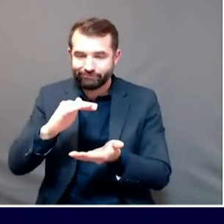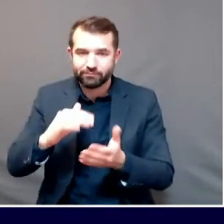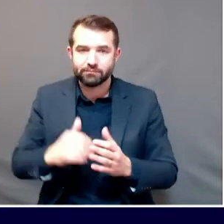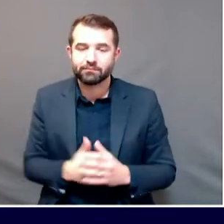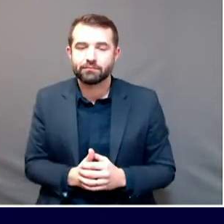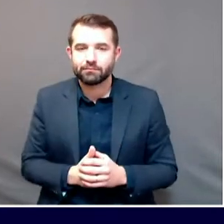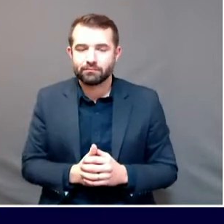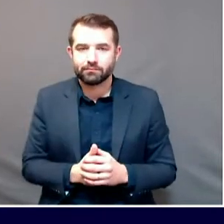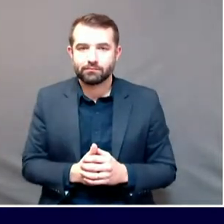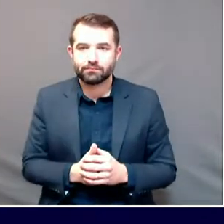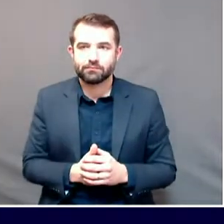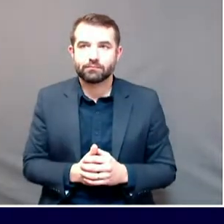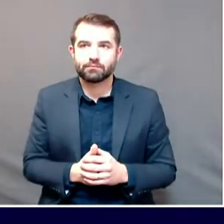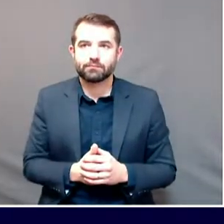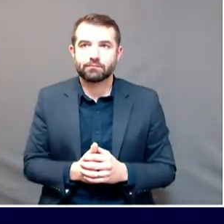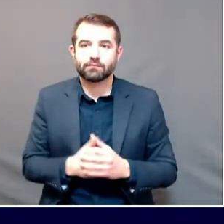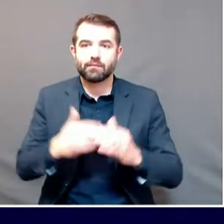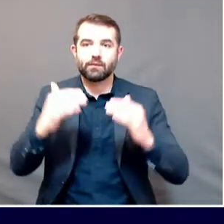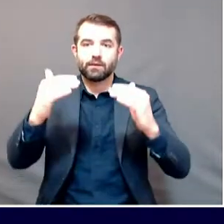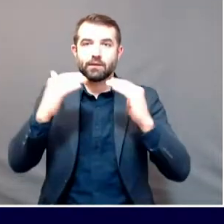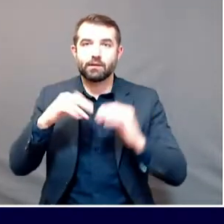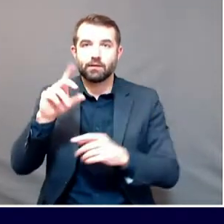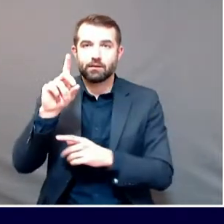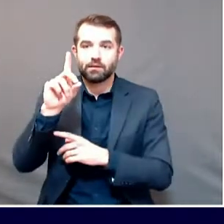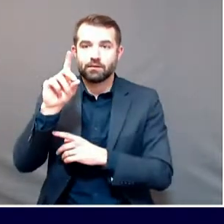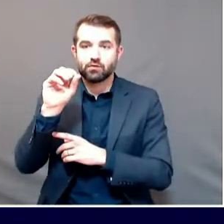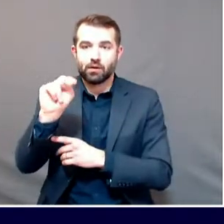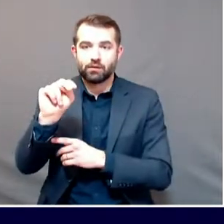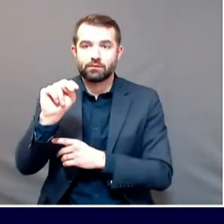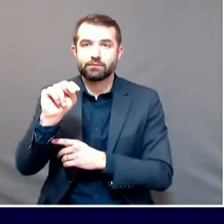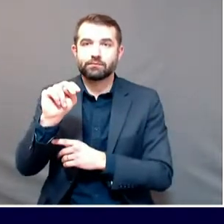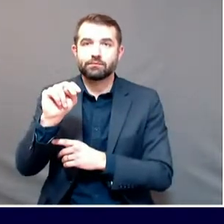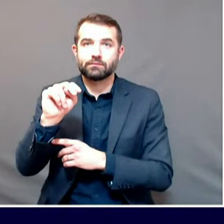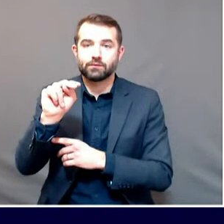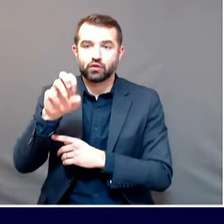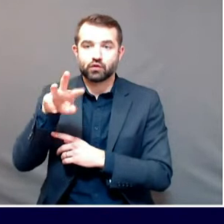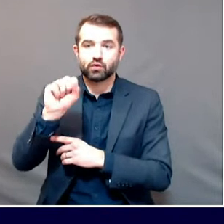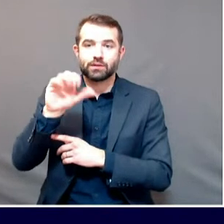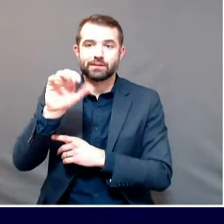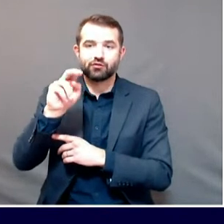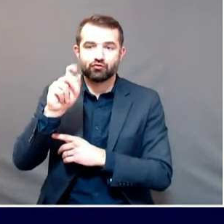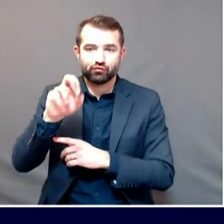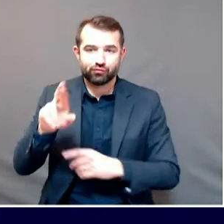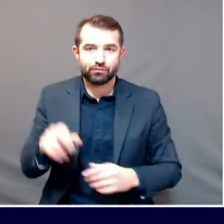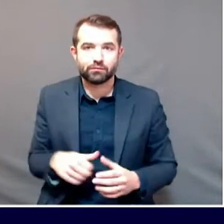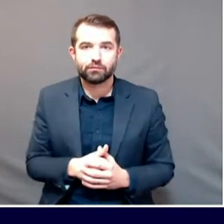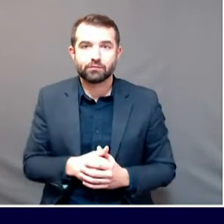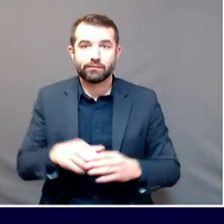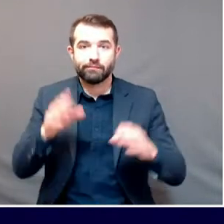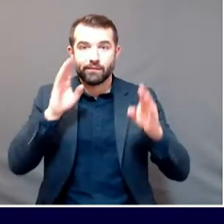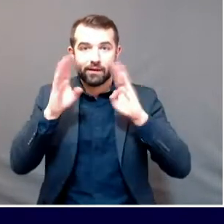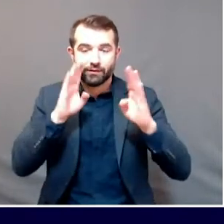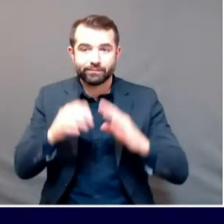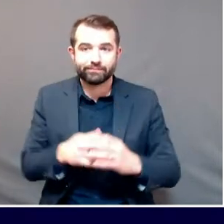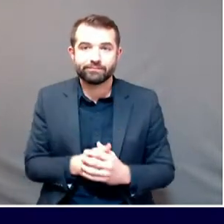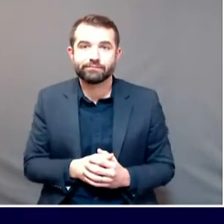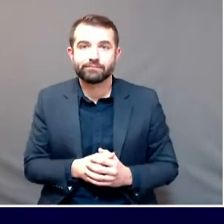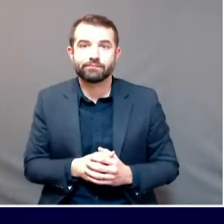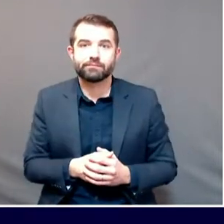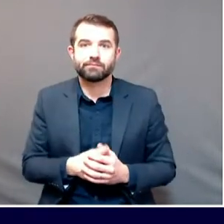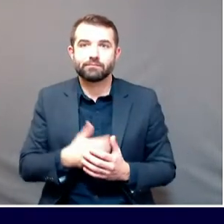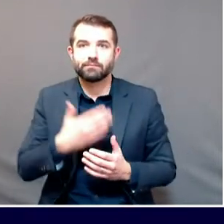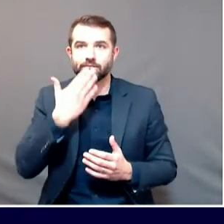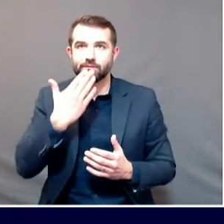I'm going to turn now to Don Kerrigan at News Center. It's been a minute, Don. Hi, Dr. Shah. Good to talk to you again.